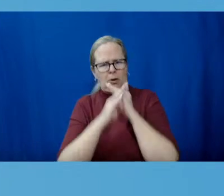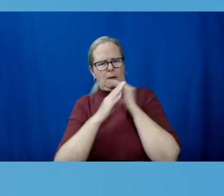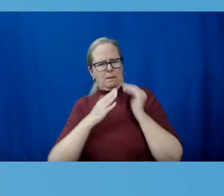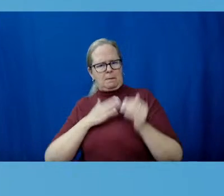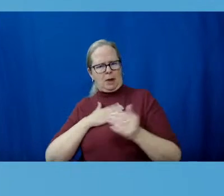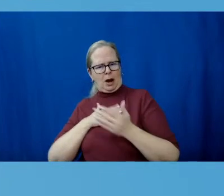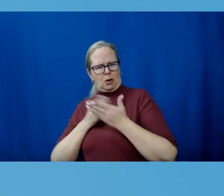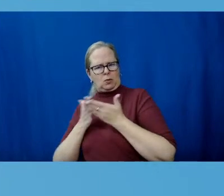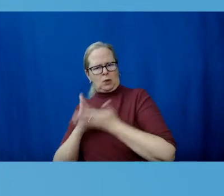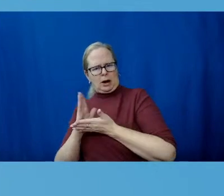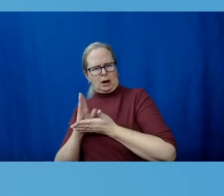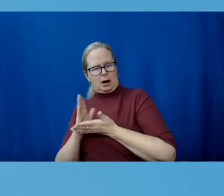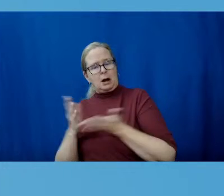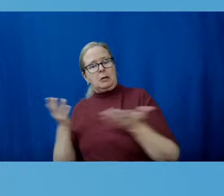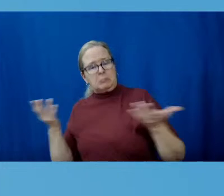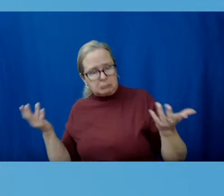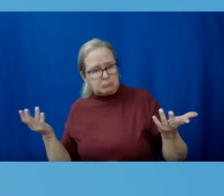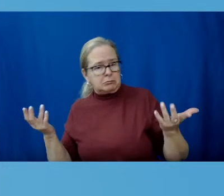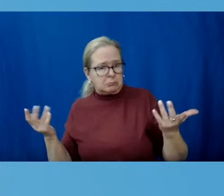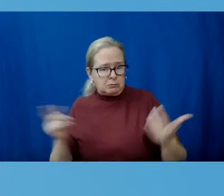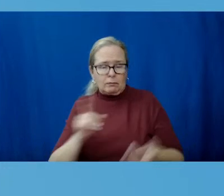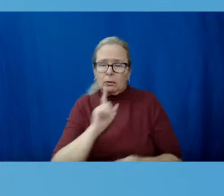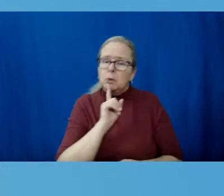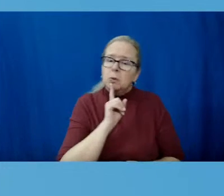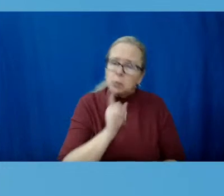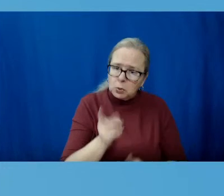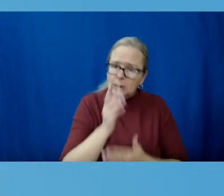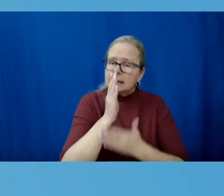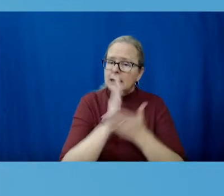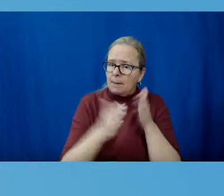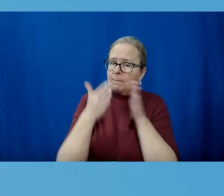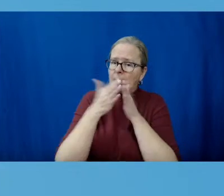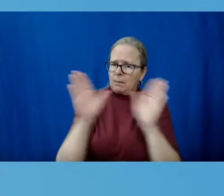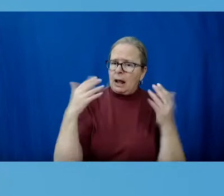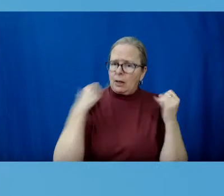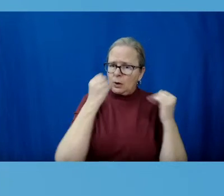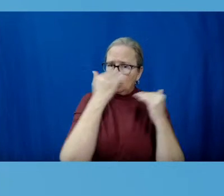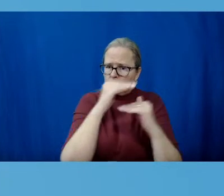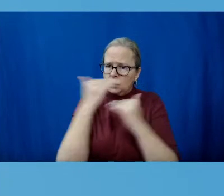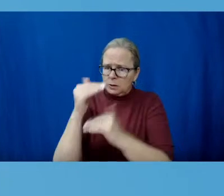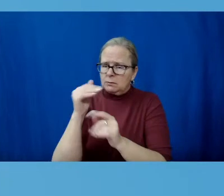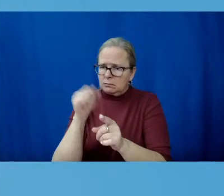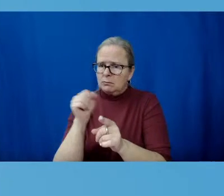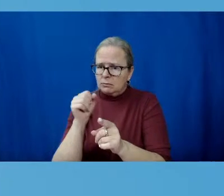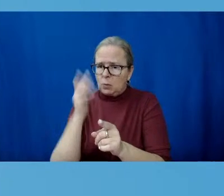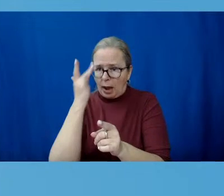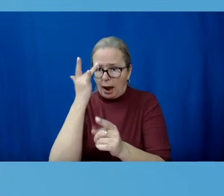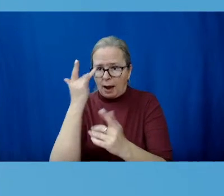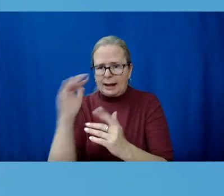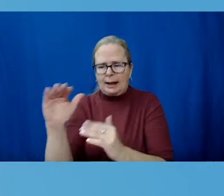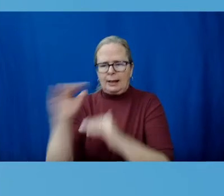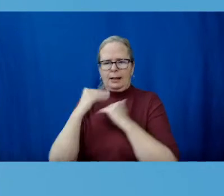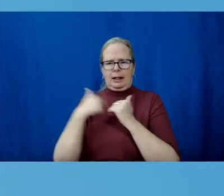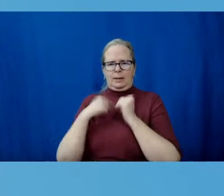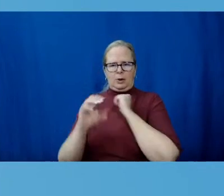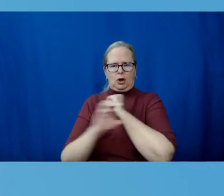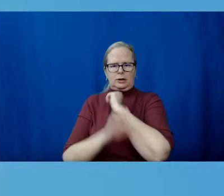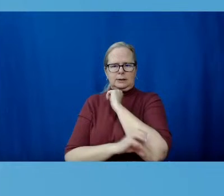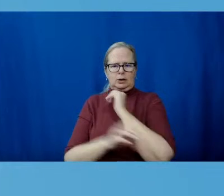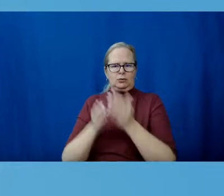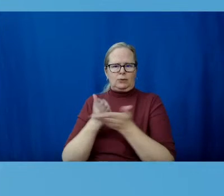rights, but it's important to note that those rights are not absolute, and the courts are and have